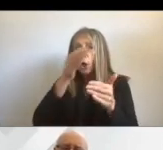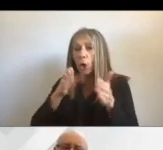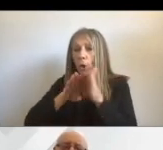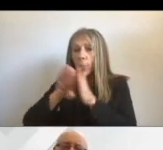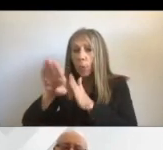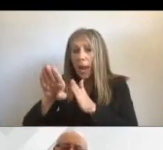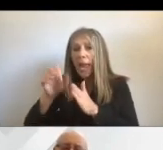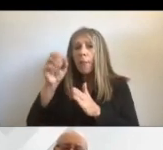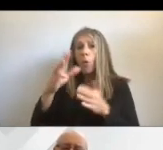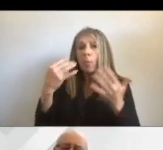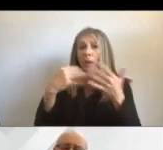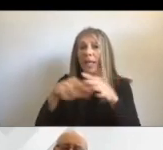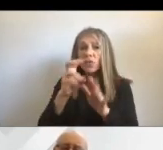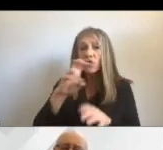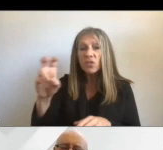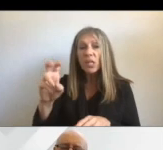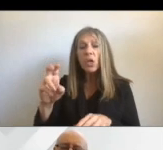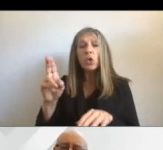connect accessible